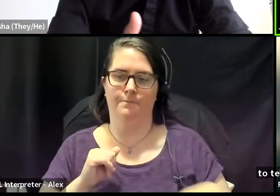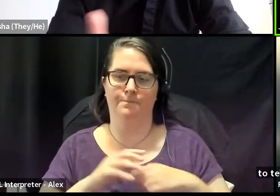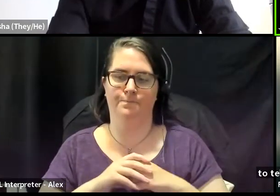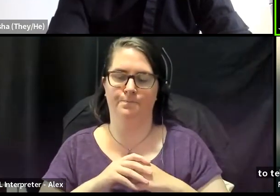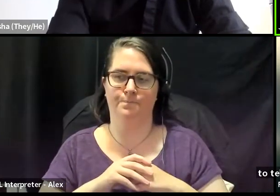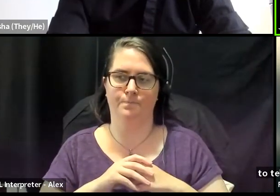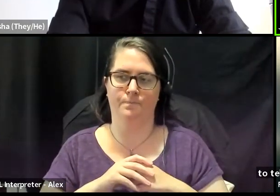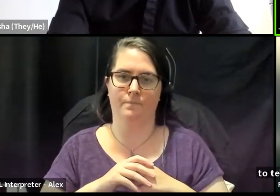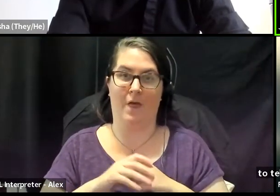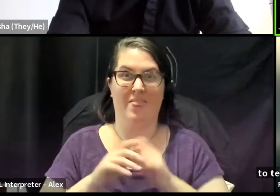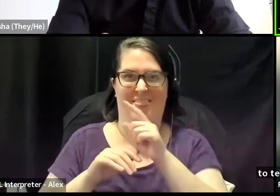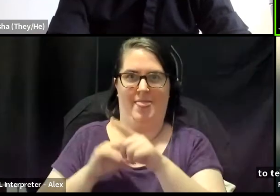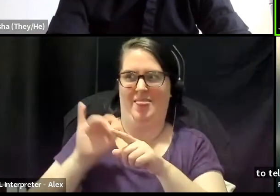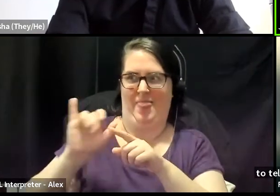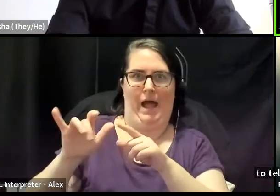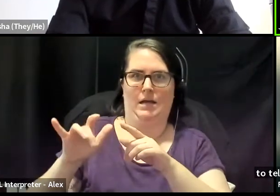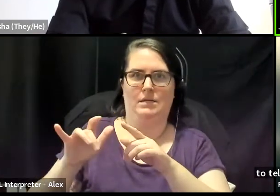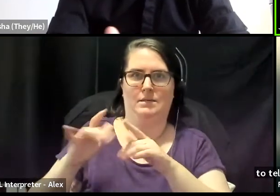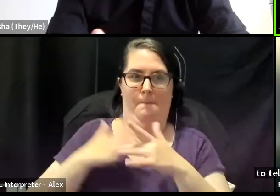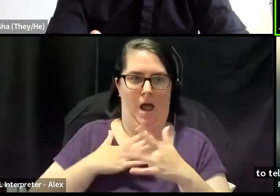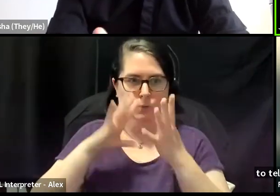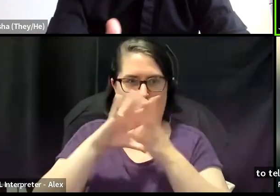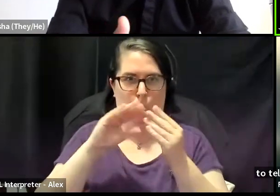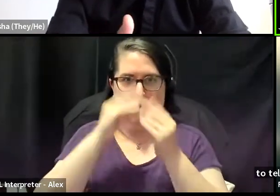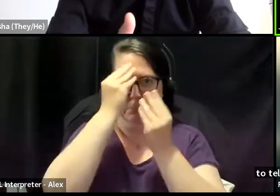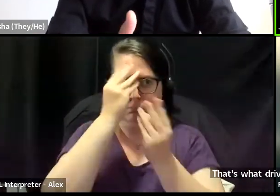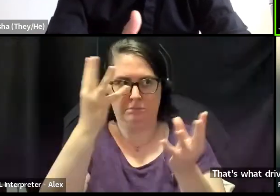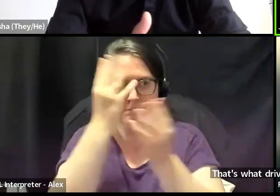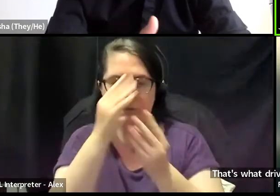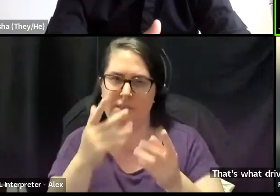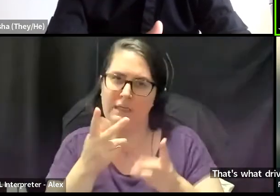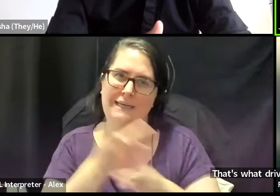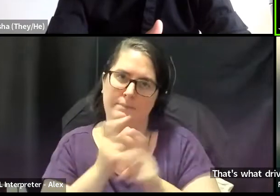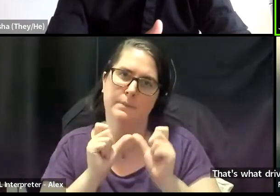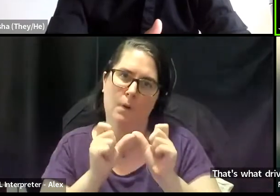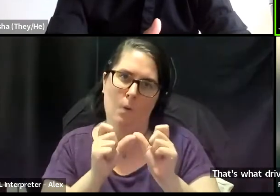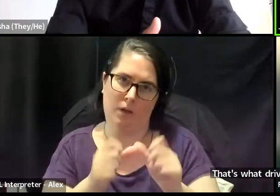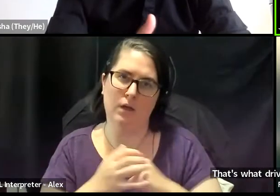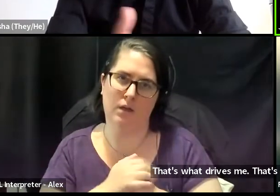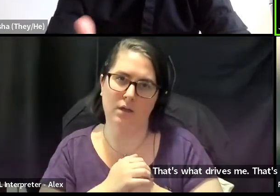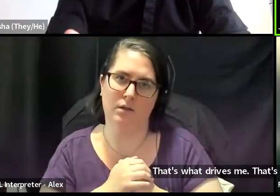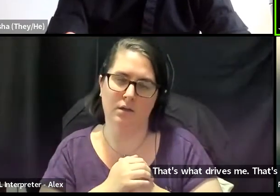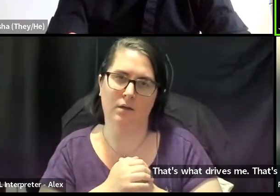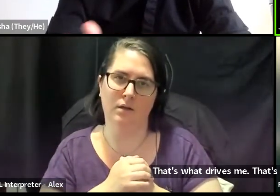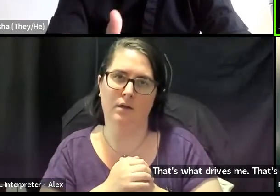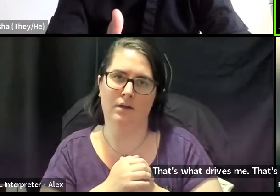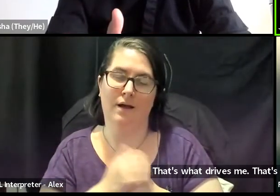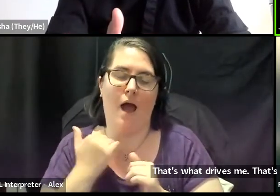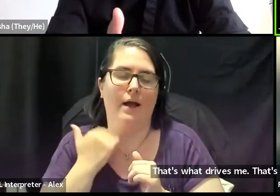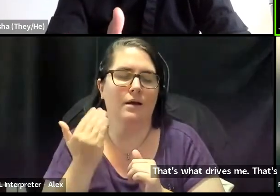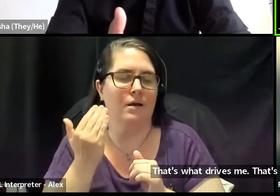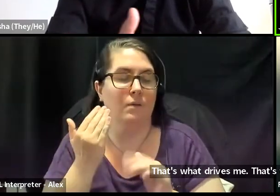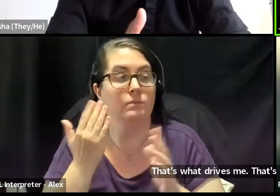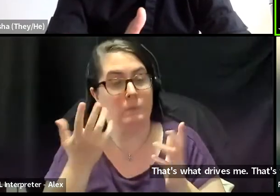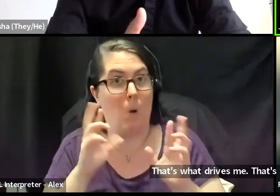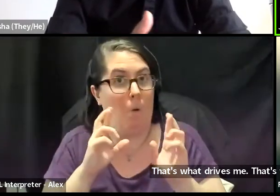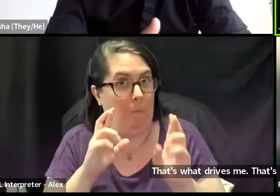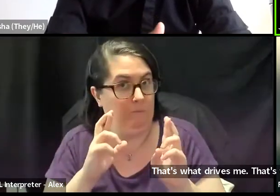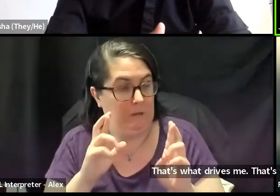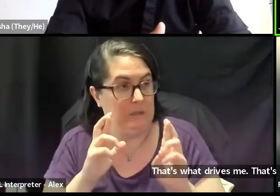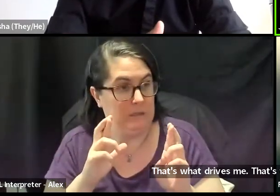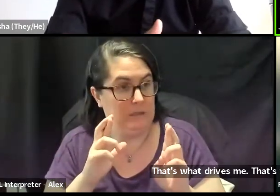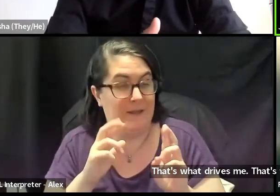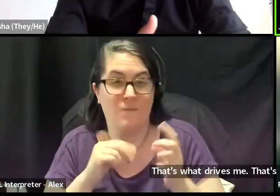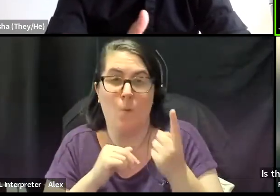That's what drives me. That's what keeps me in the game, is that I know that hopefully if I get